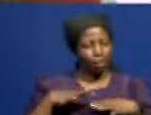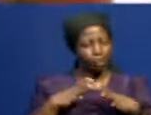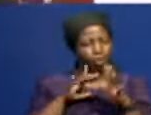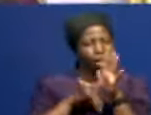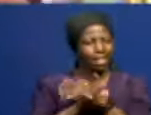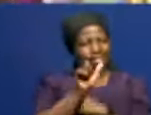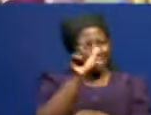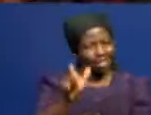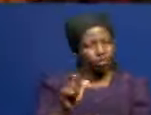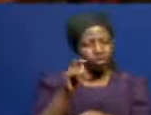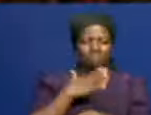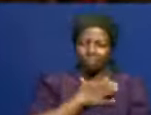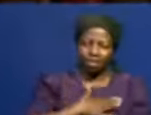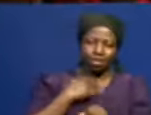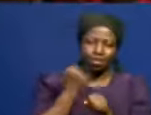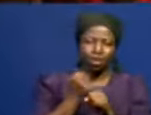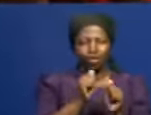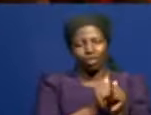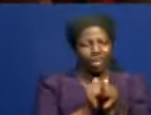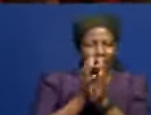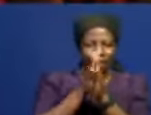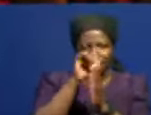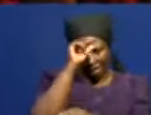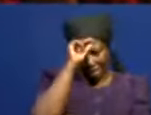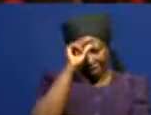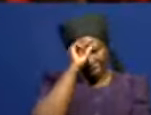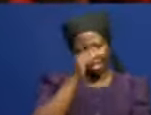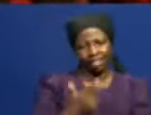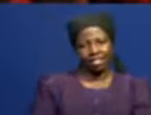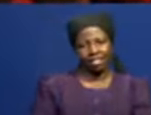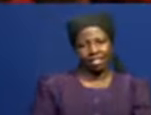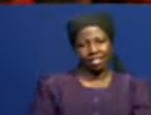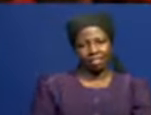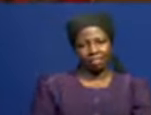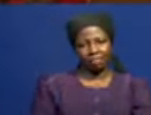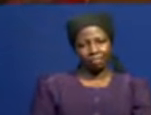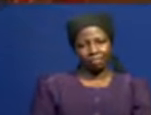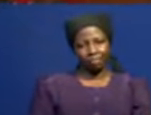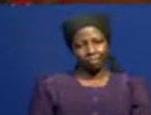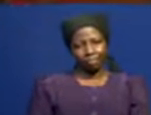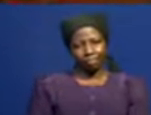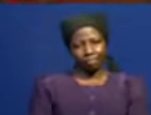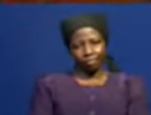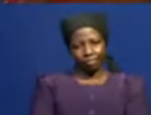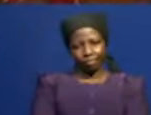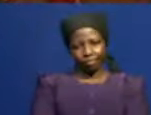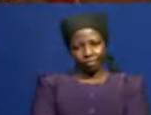government of the day. Achola Simon, Legends Edition, Kisumu County.